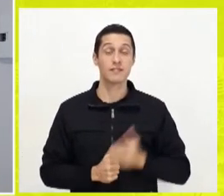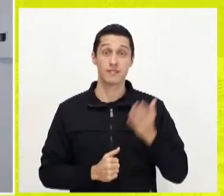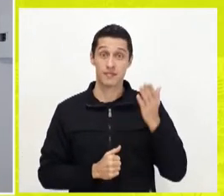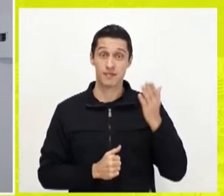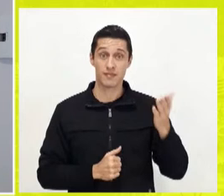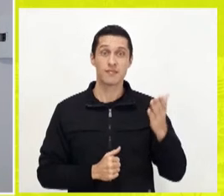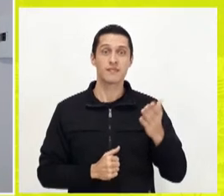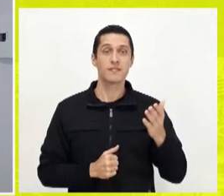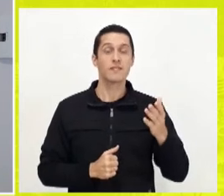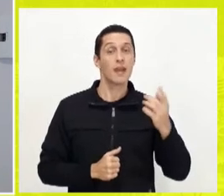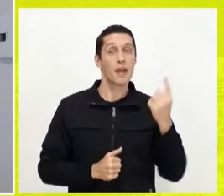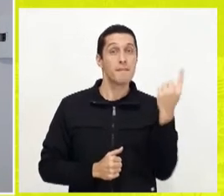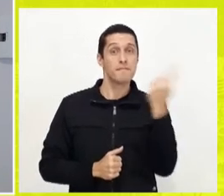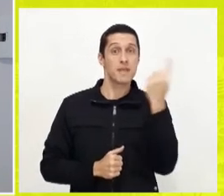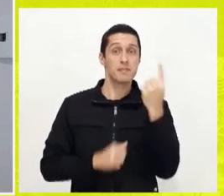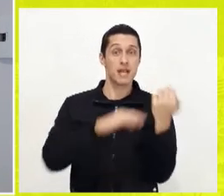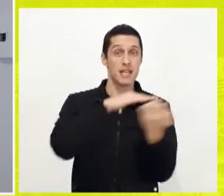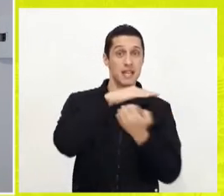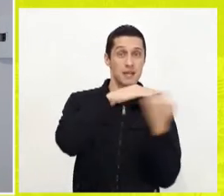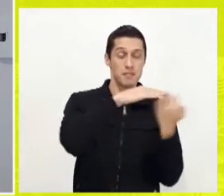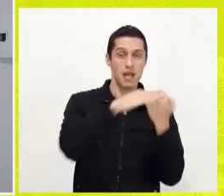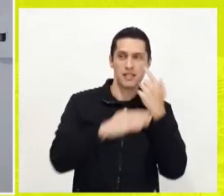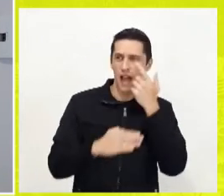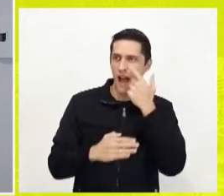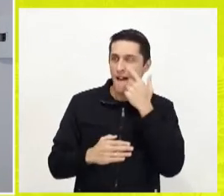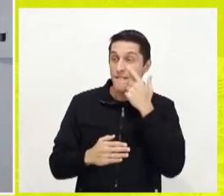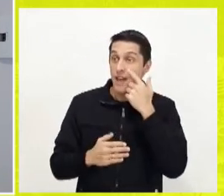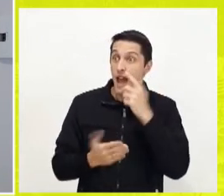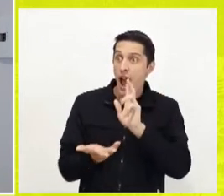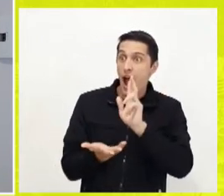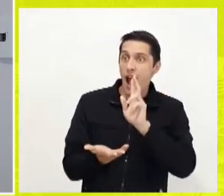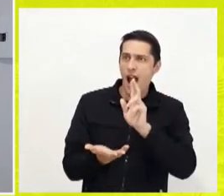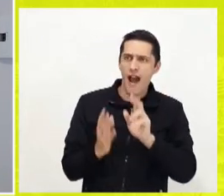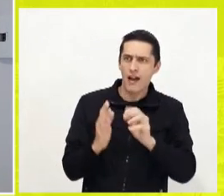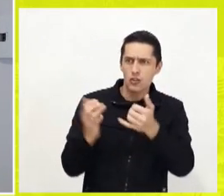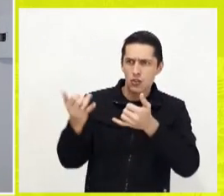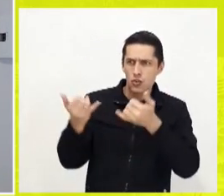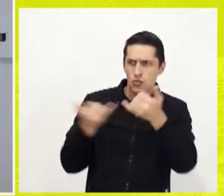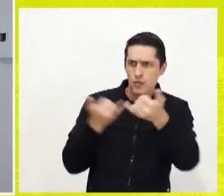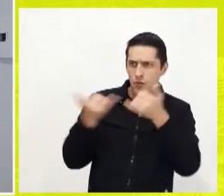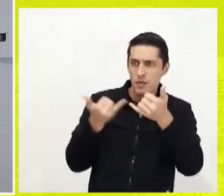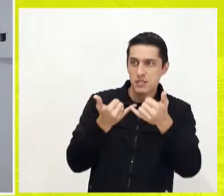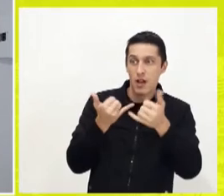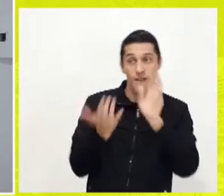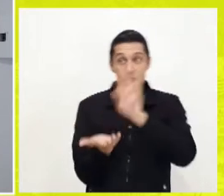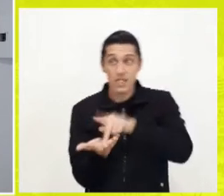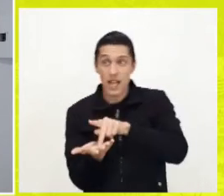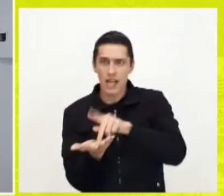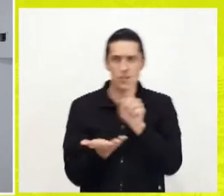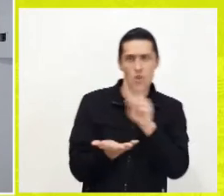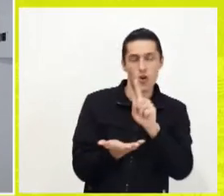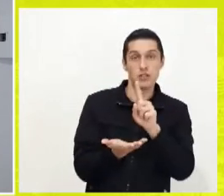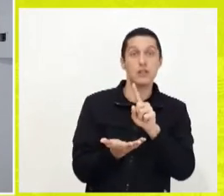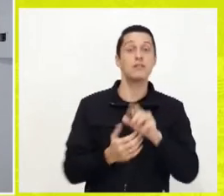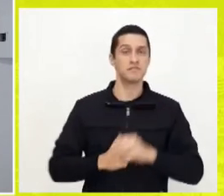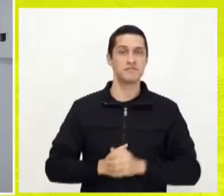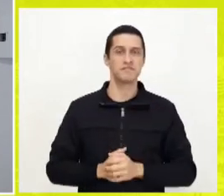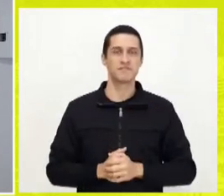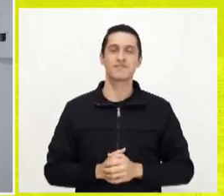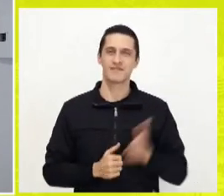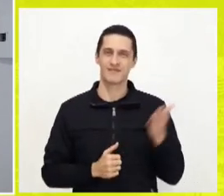chekiado the first organization uh of fact checking in latin america she's also the creator of lotham